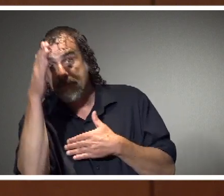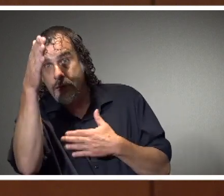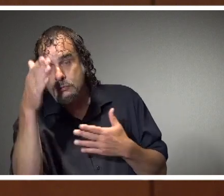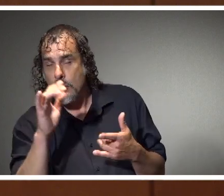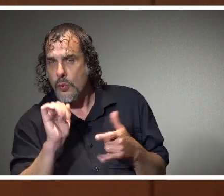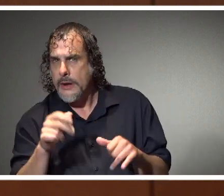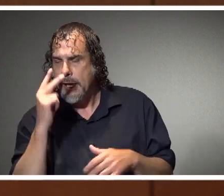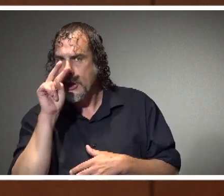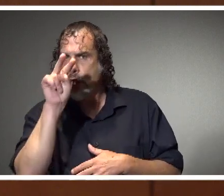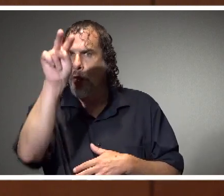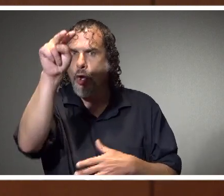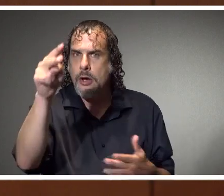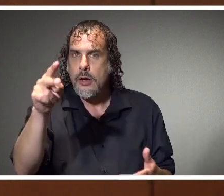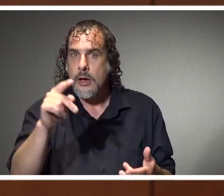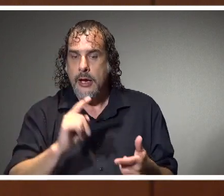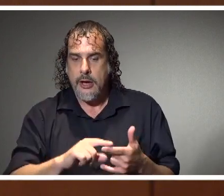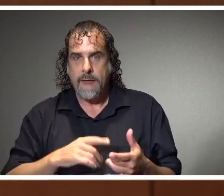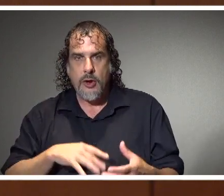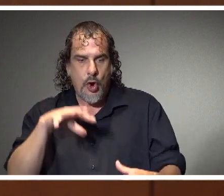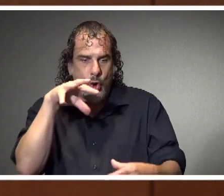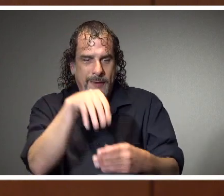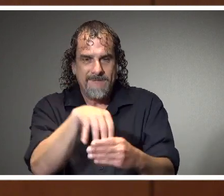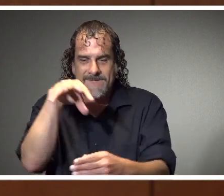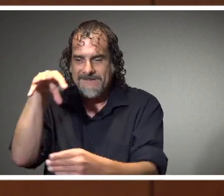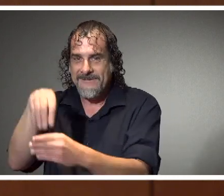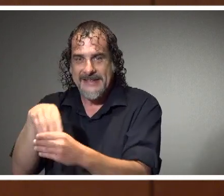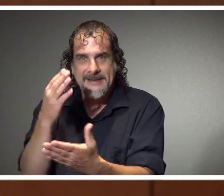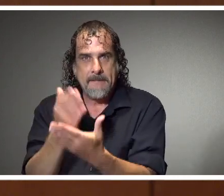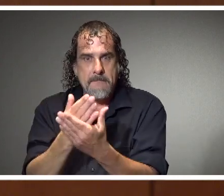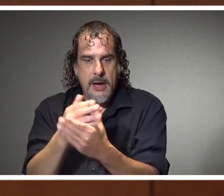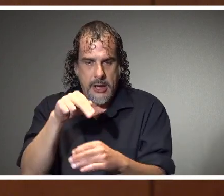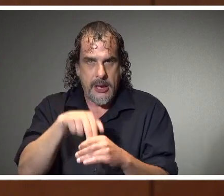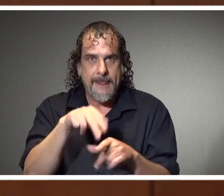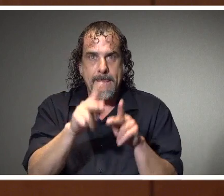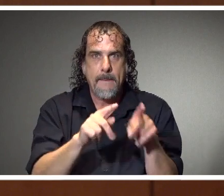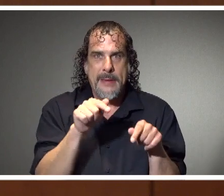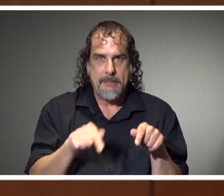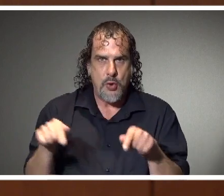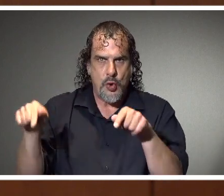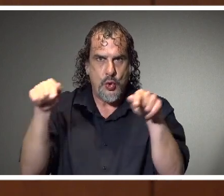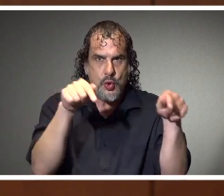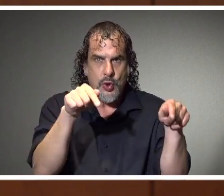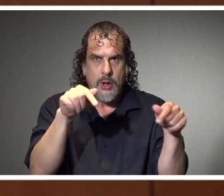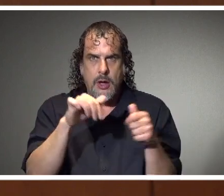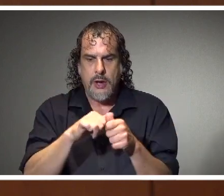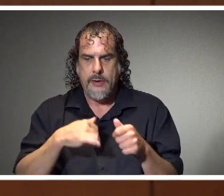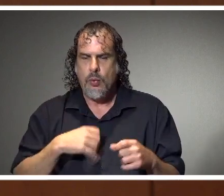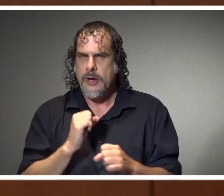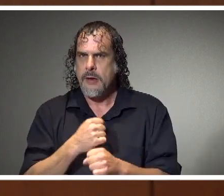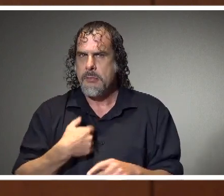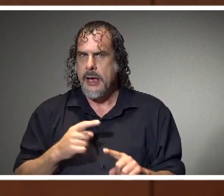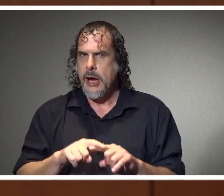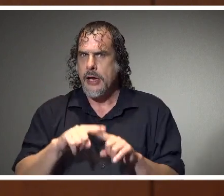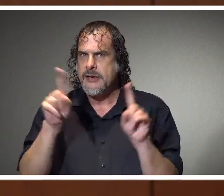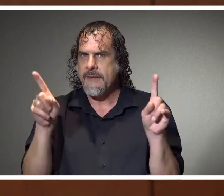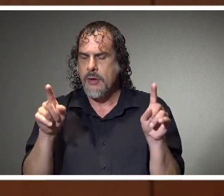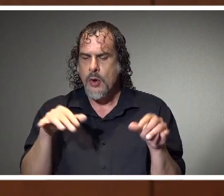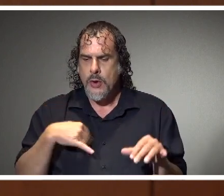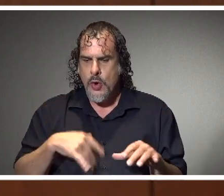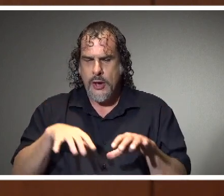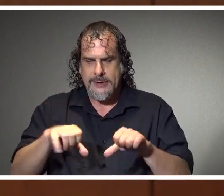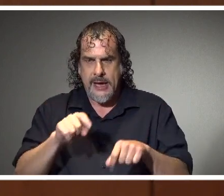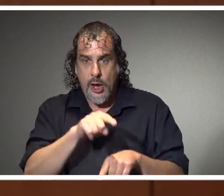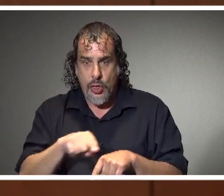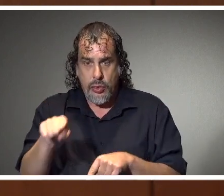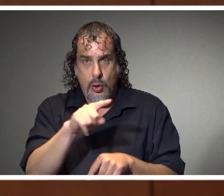future and we're investing in our people across Mississippi, then we can make a difference. We want to take those individuals that